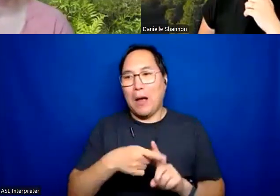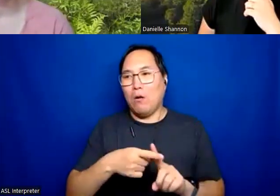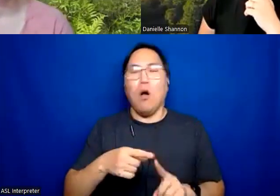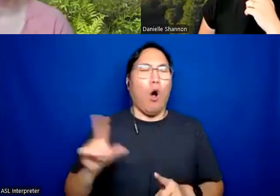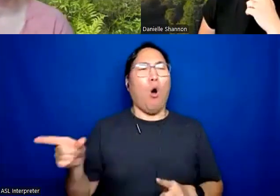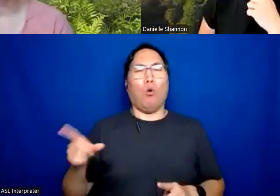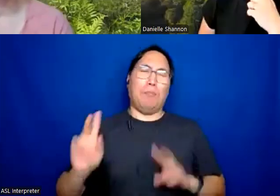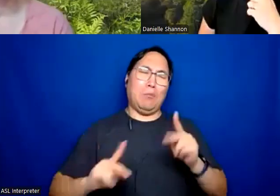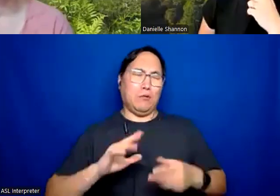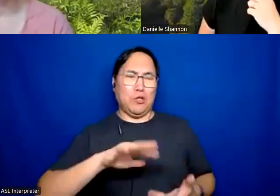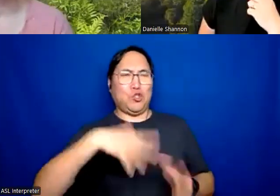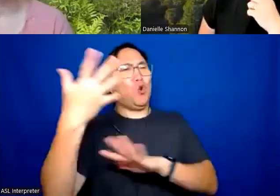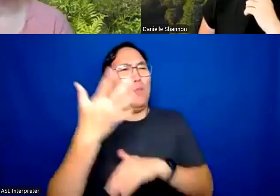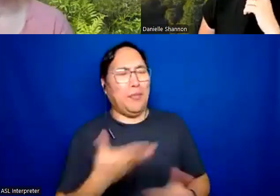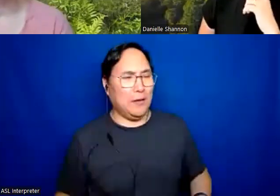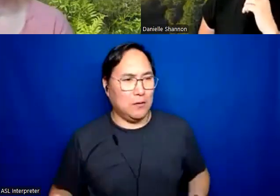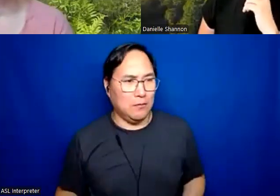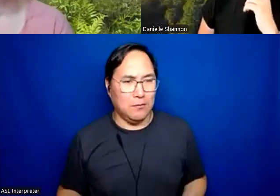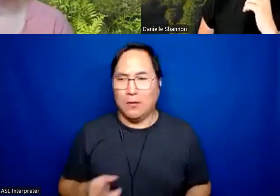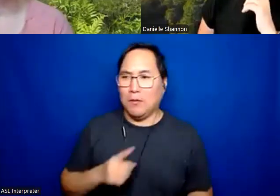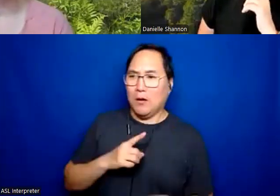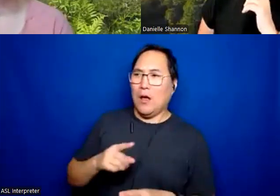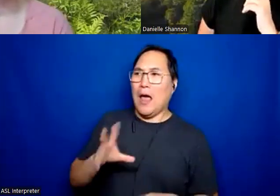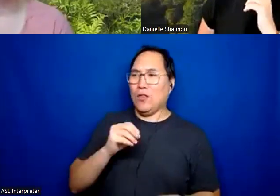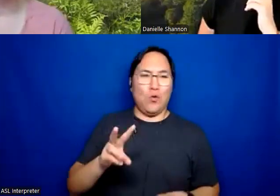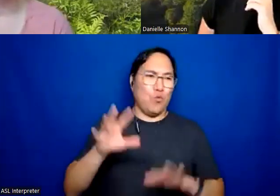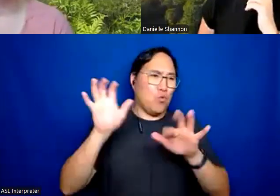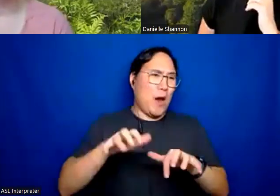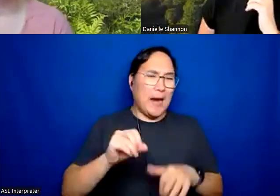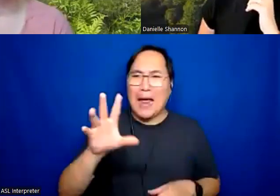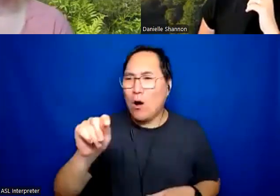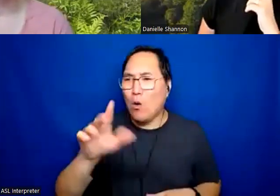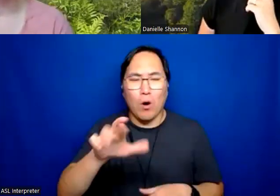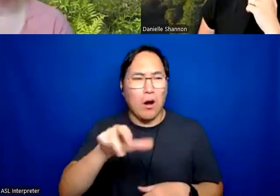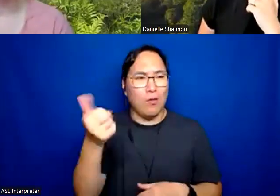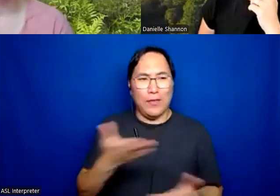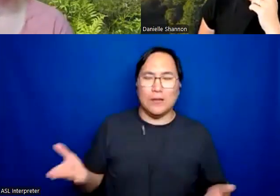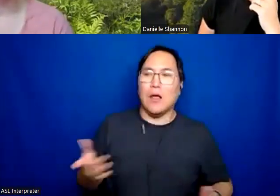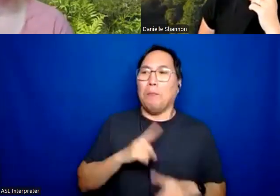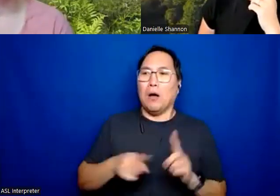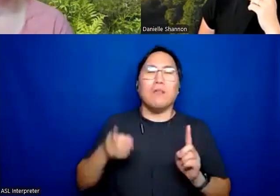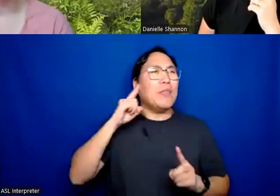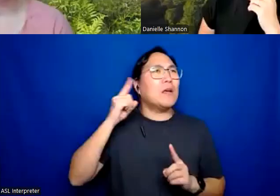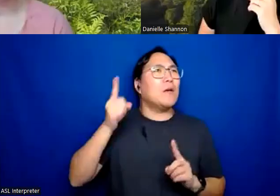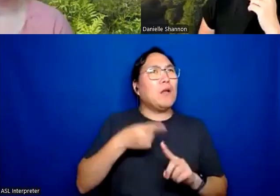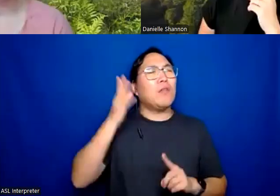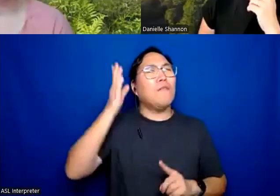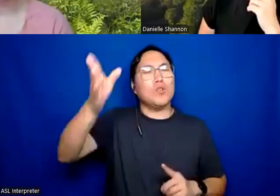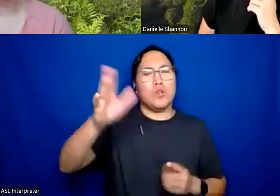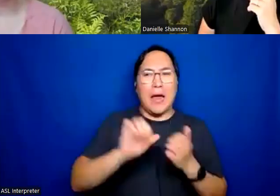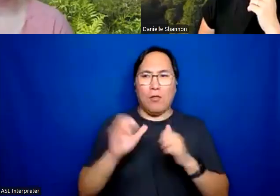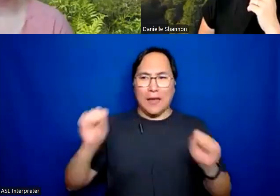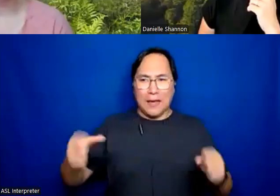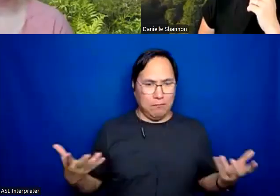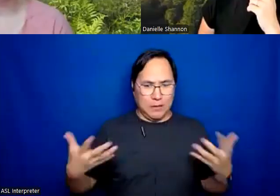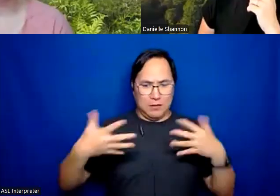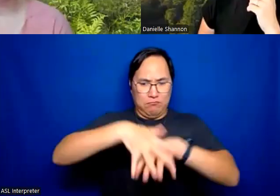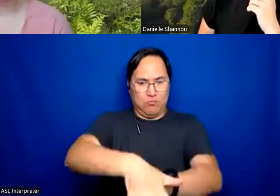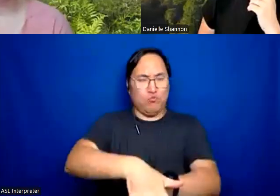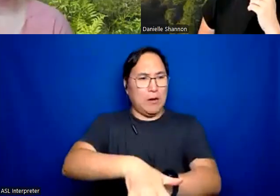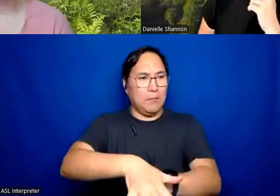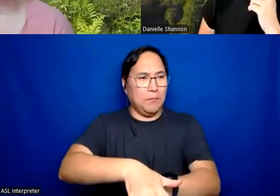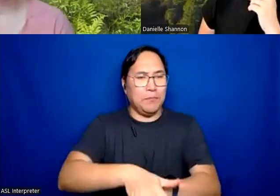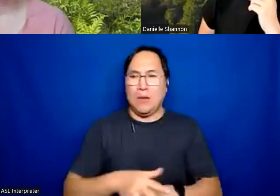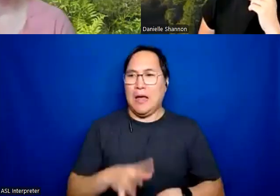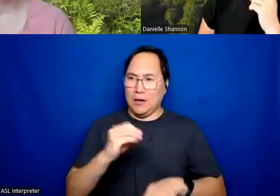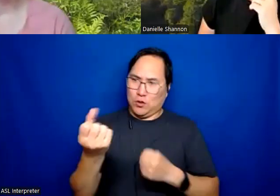now, the rain that we have now, the other issues that we have now, but what we will have. Something that I'm also very interested though, and